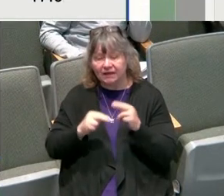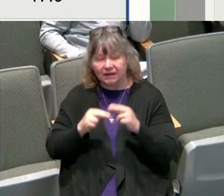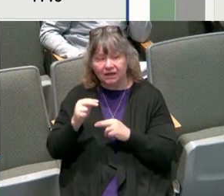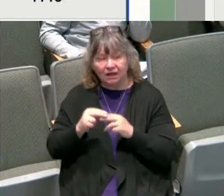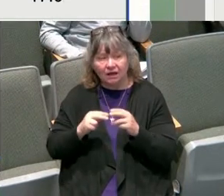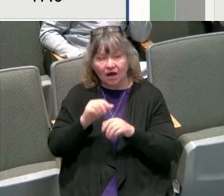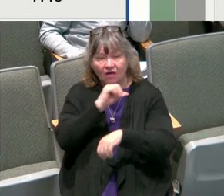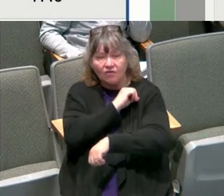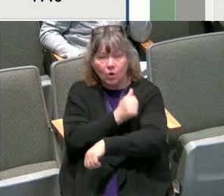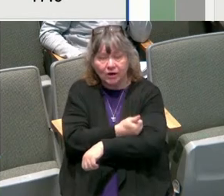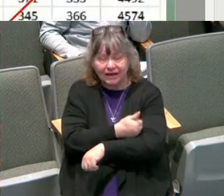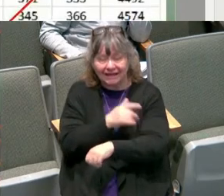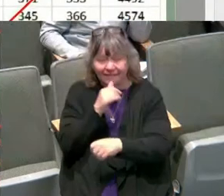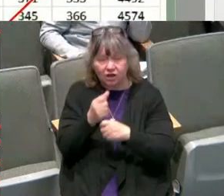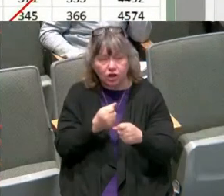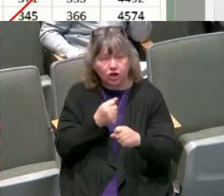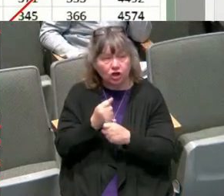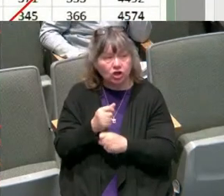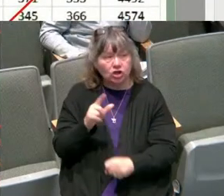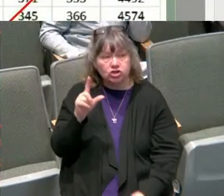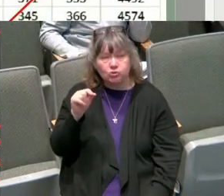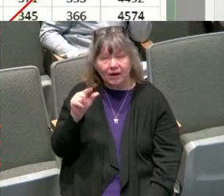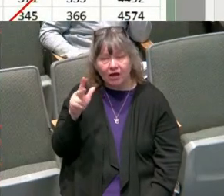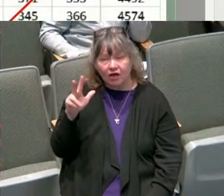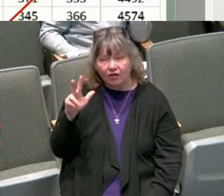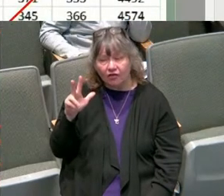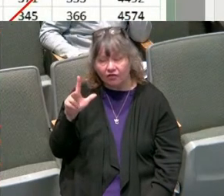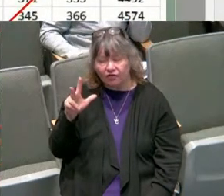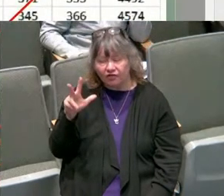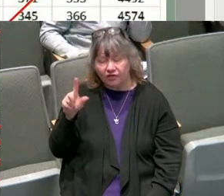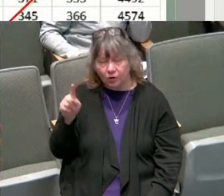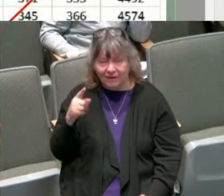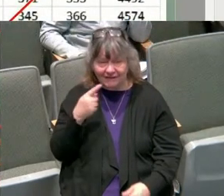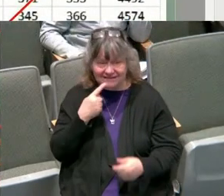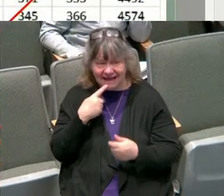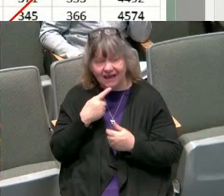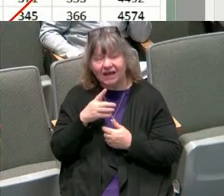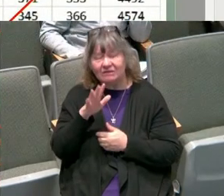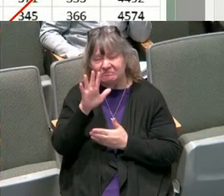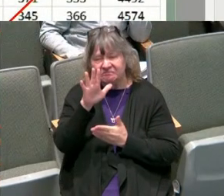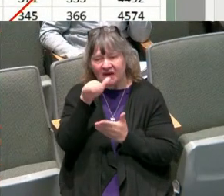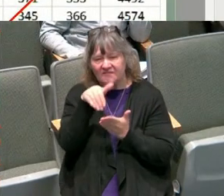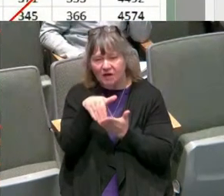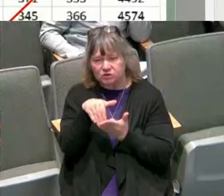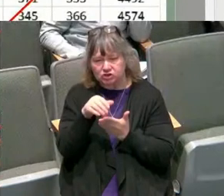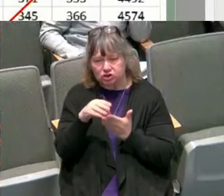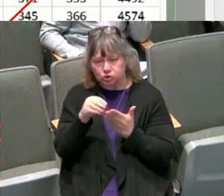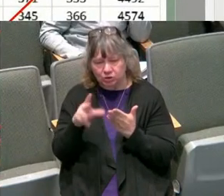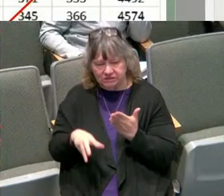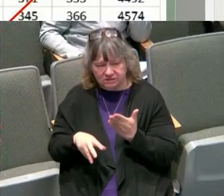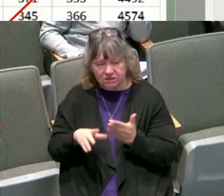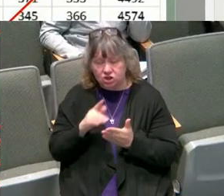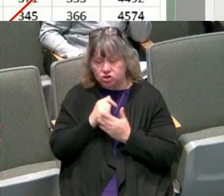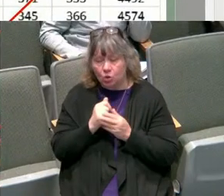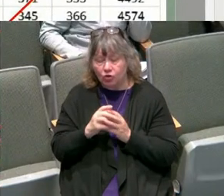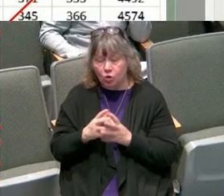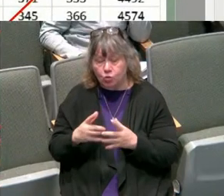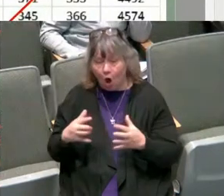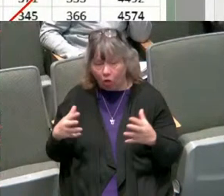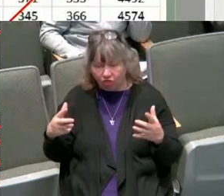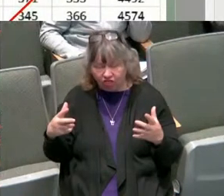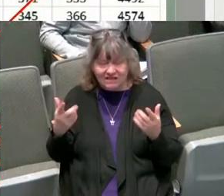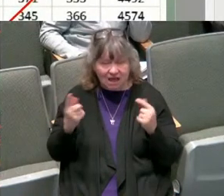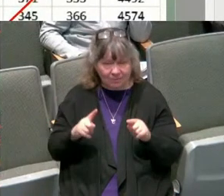year for uh 2031 they are projecting about 5 000 students and so the growth is here